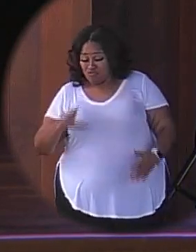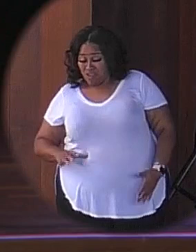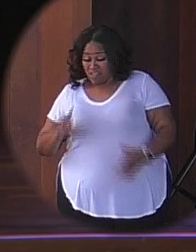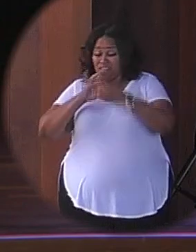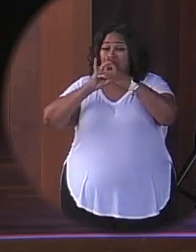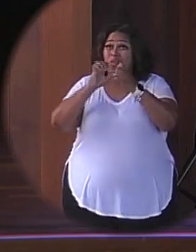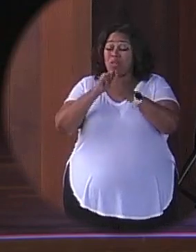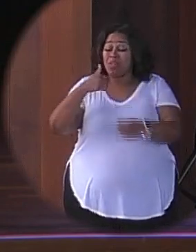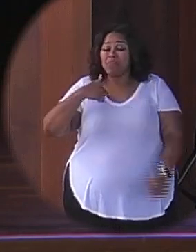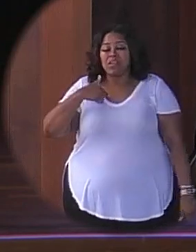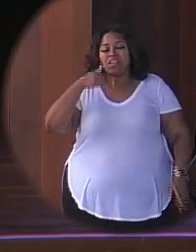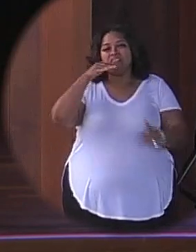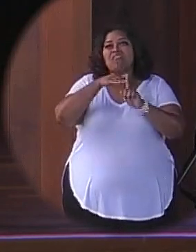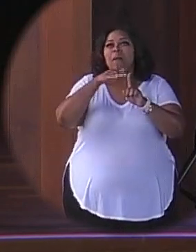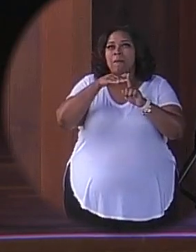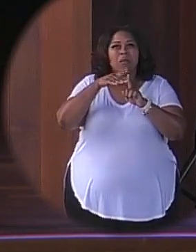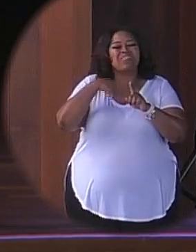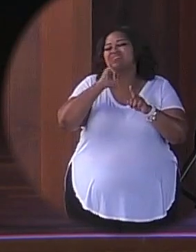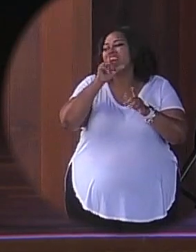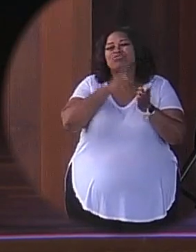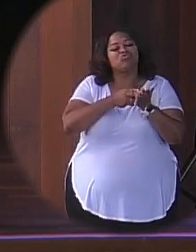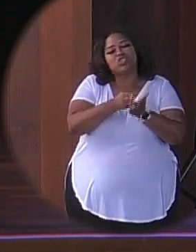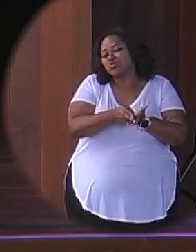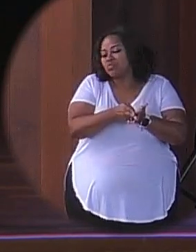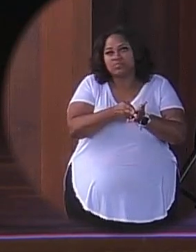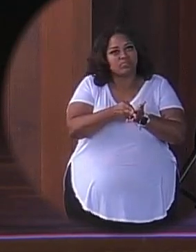me, remind me that it is not true.